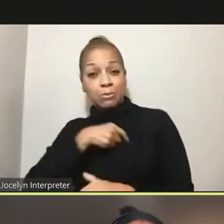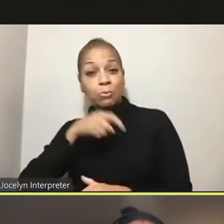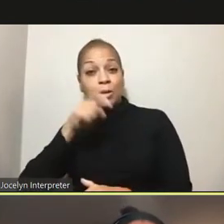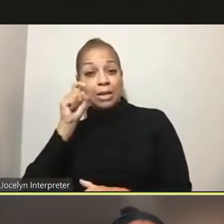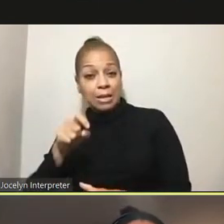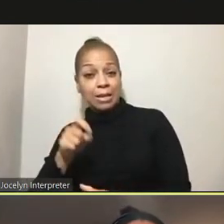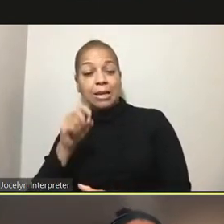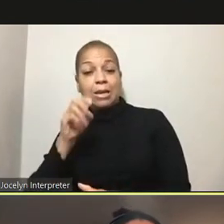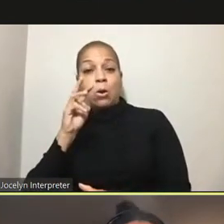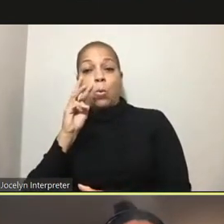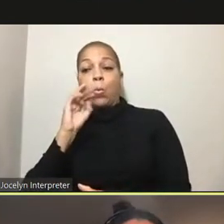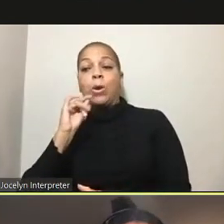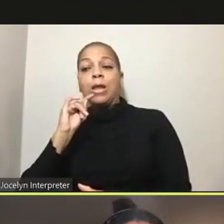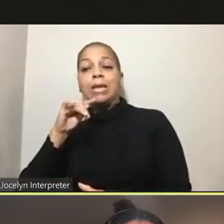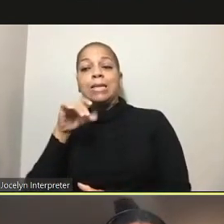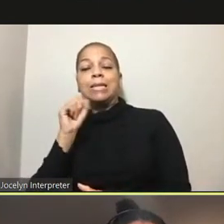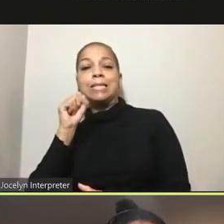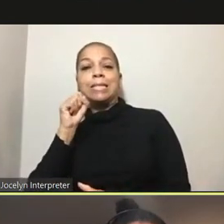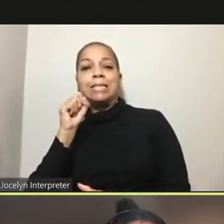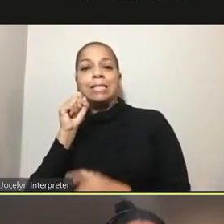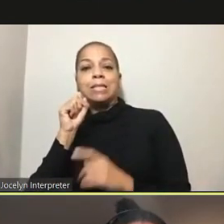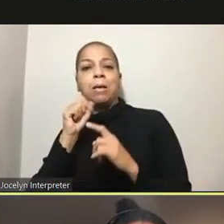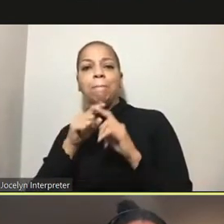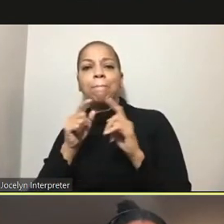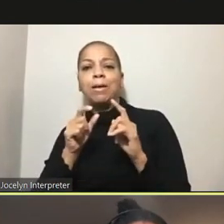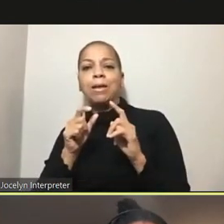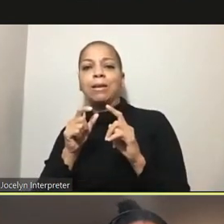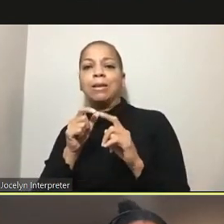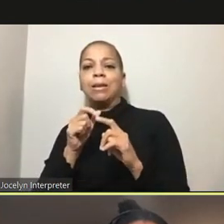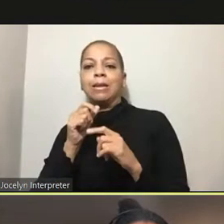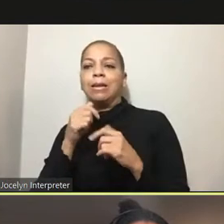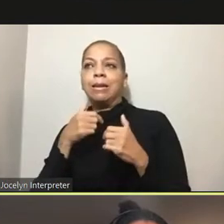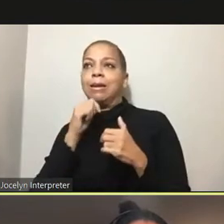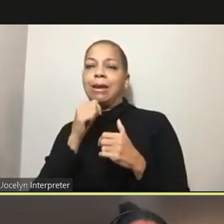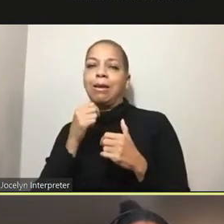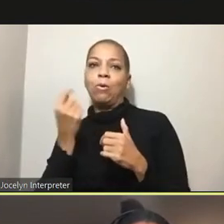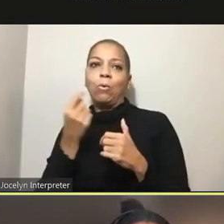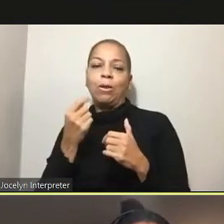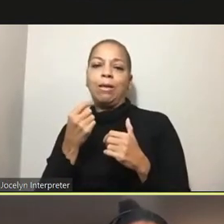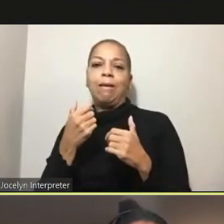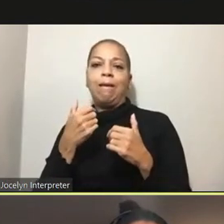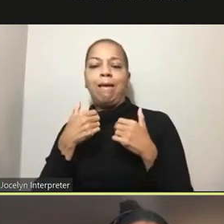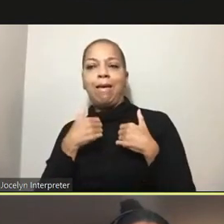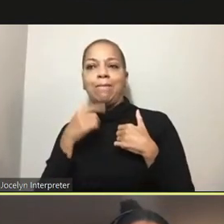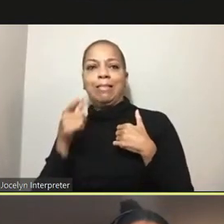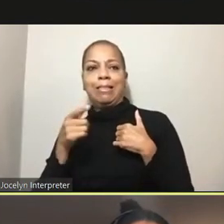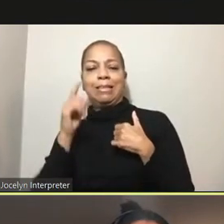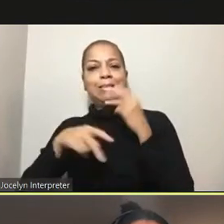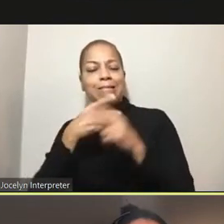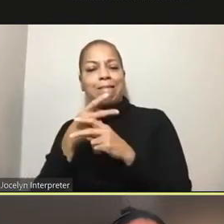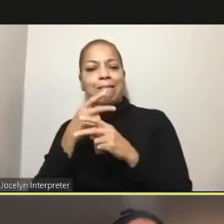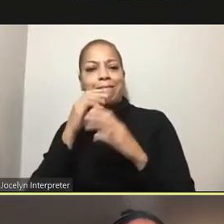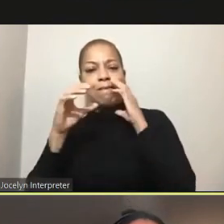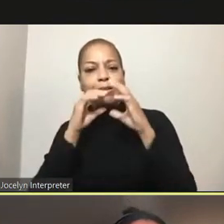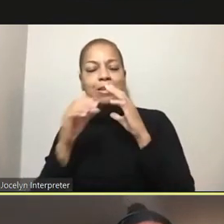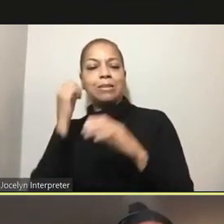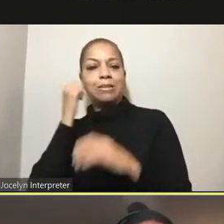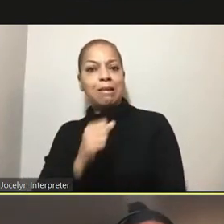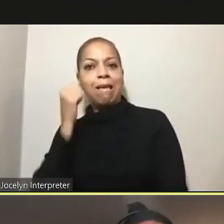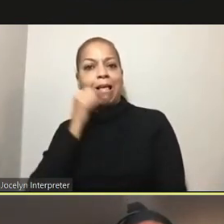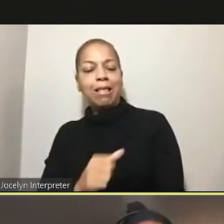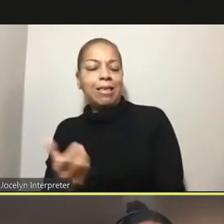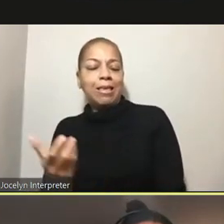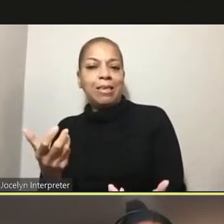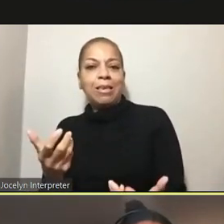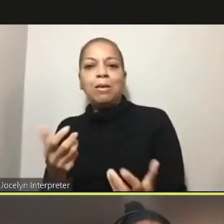witnesses, but not to the degree that we do where we're having these conversations pretty much on a daily basis at this point. So that's